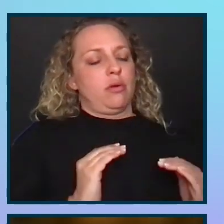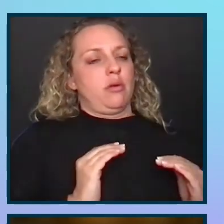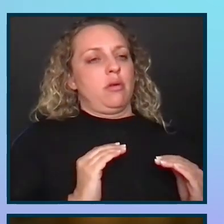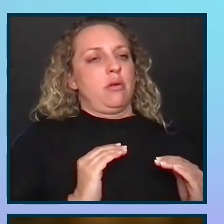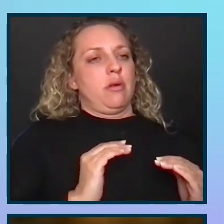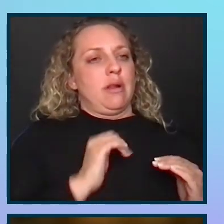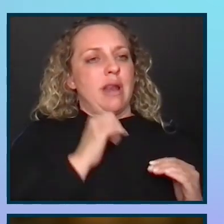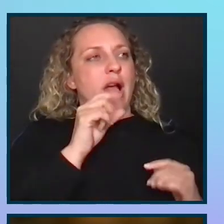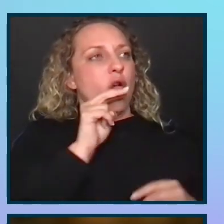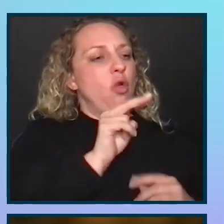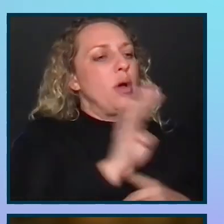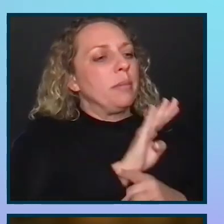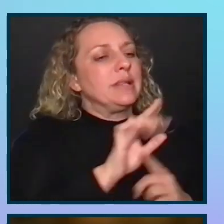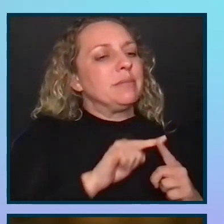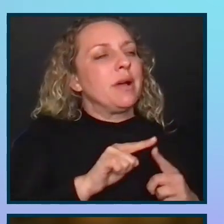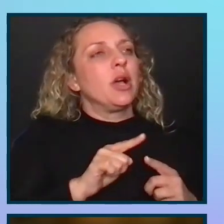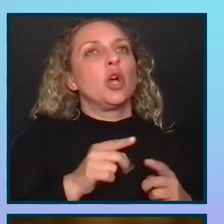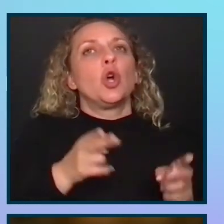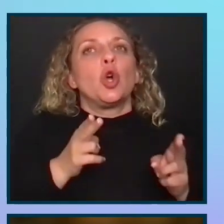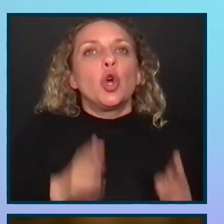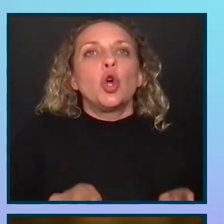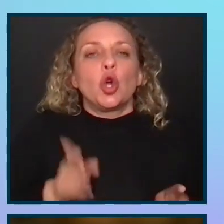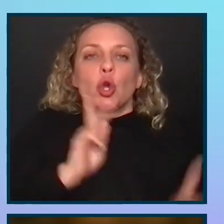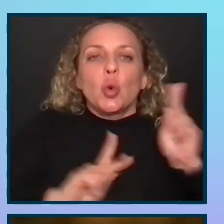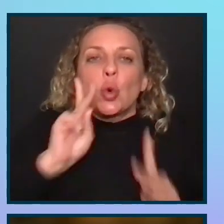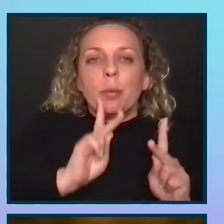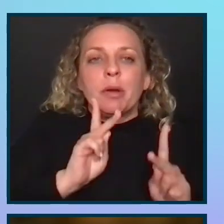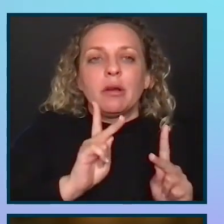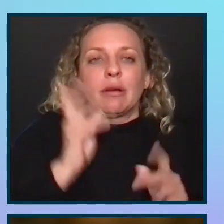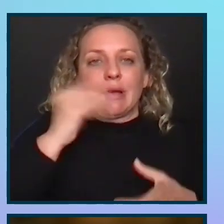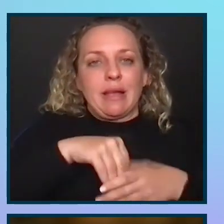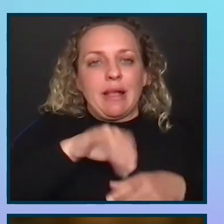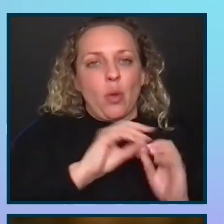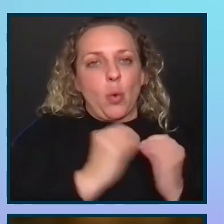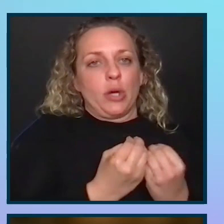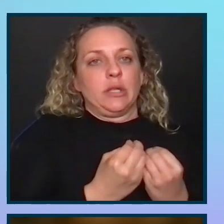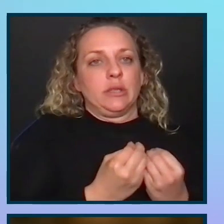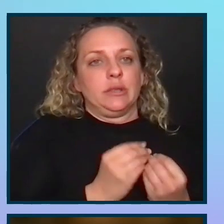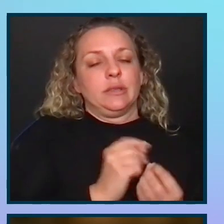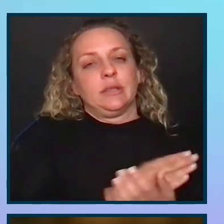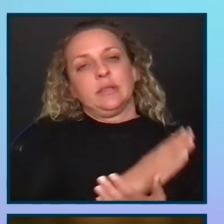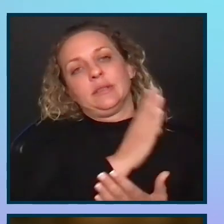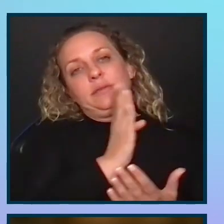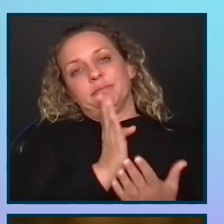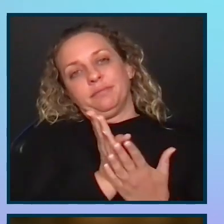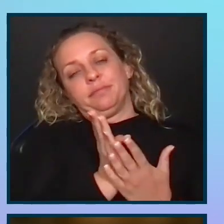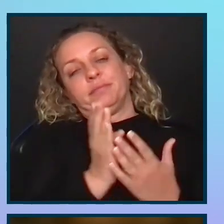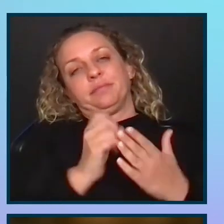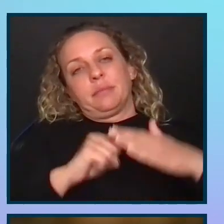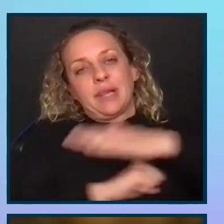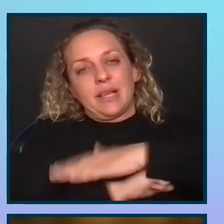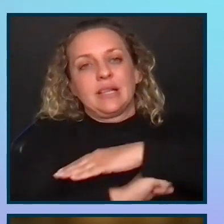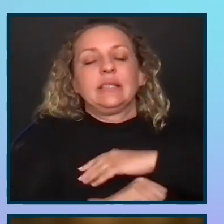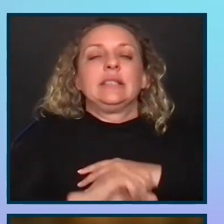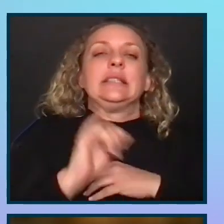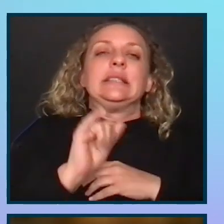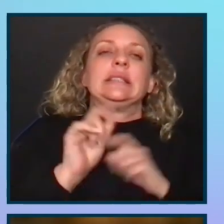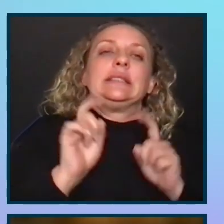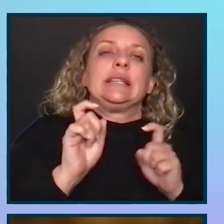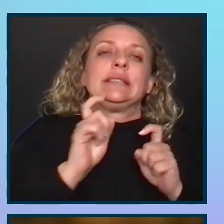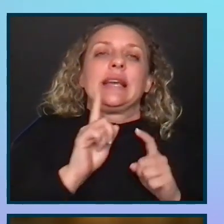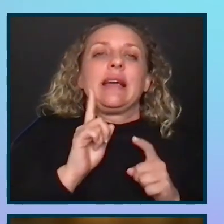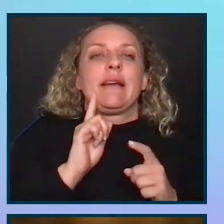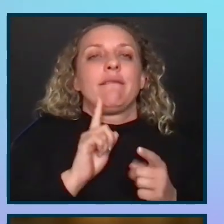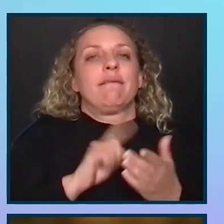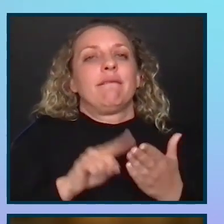build empathy within the organization. The next pillar is testing and validation. And really, as it says,